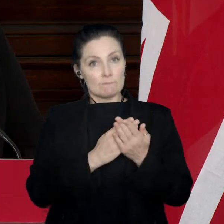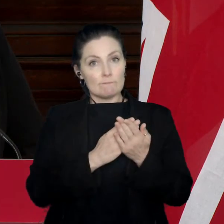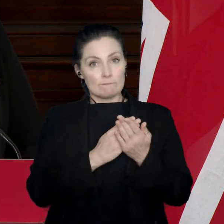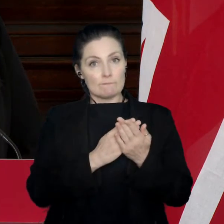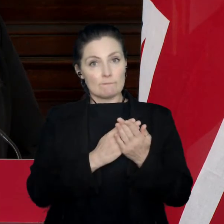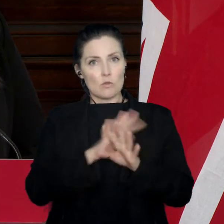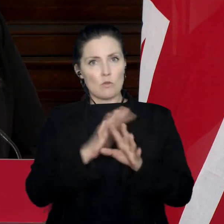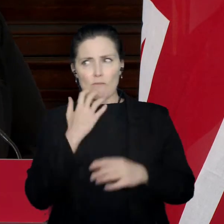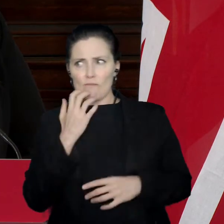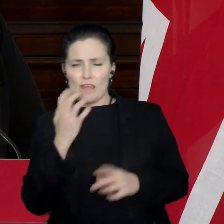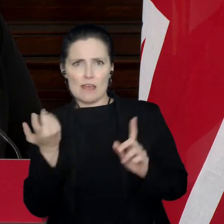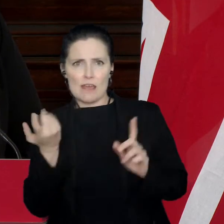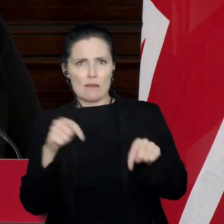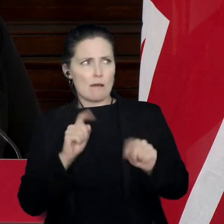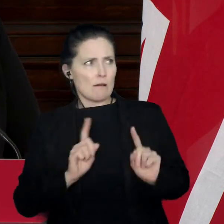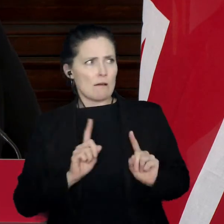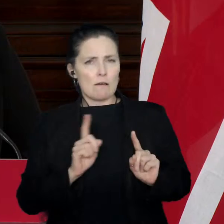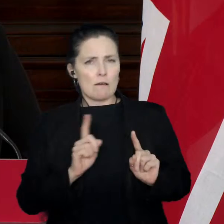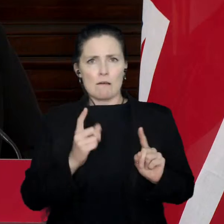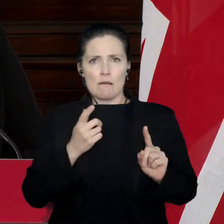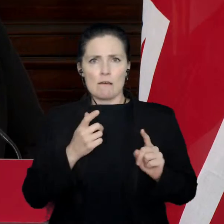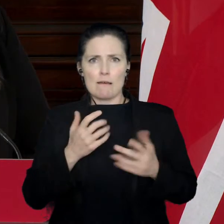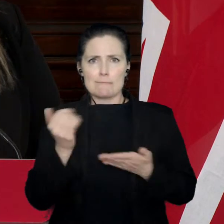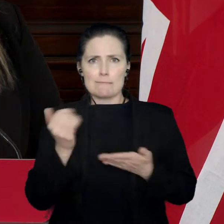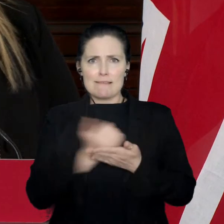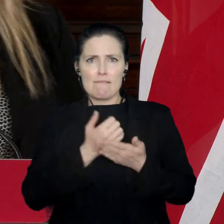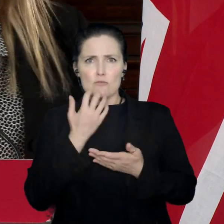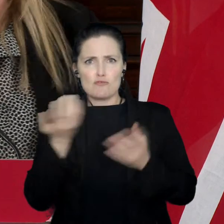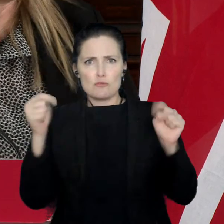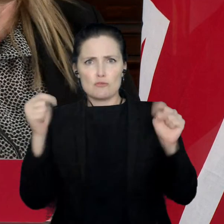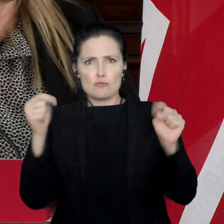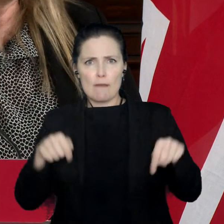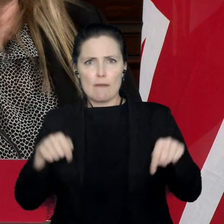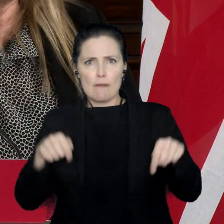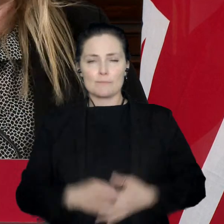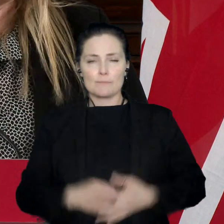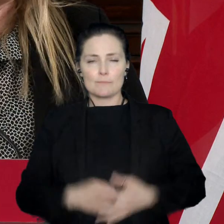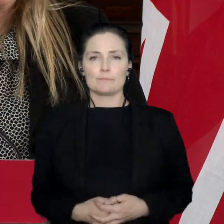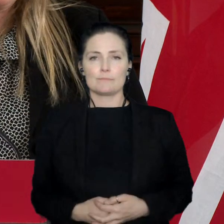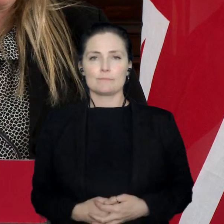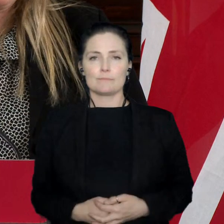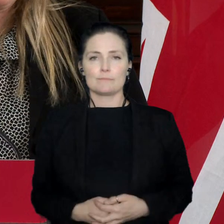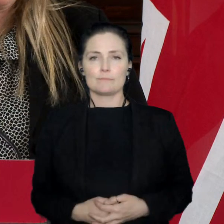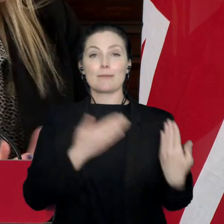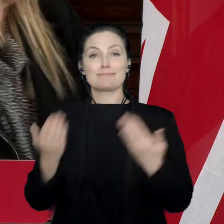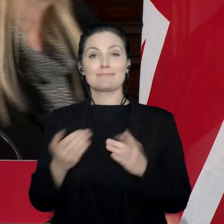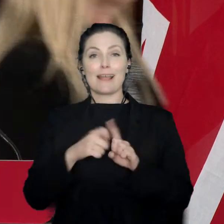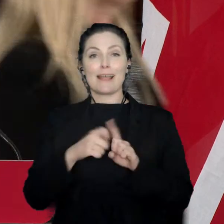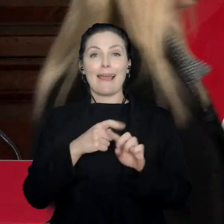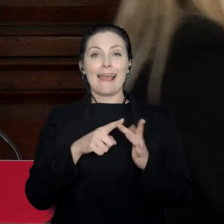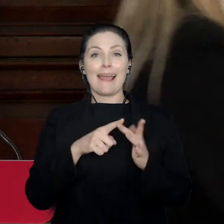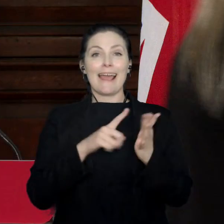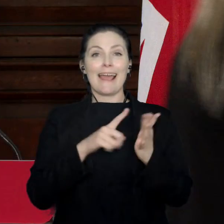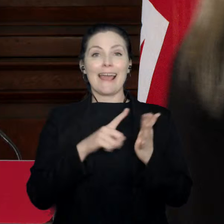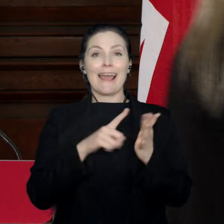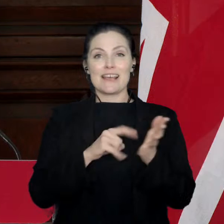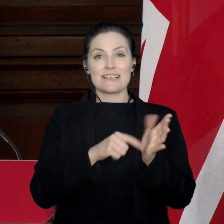is now my great pleasure to hand over to Keir Starmer, leader of the Labour Party.